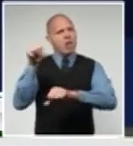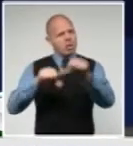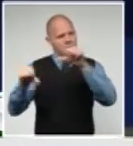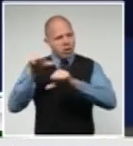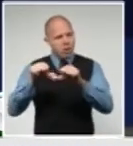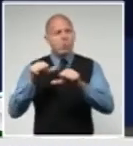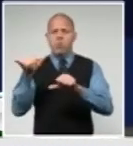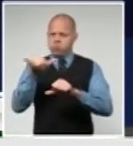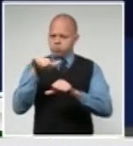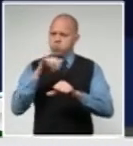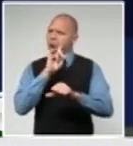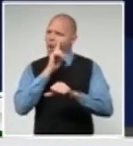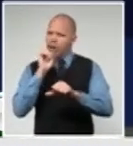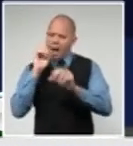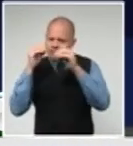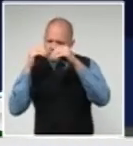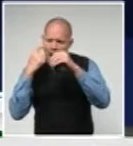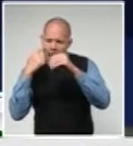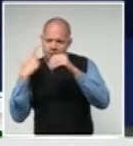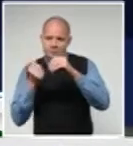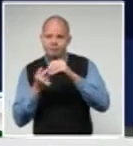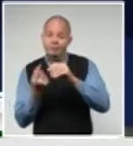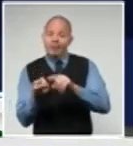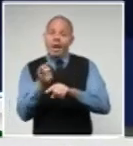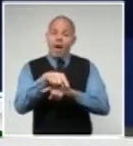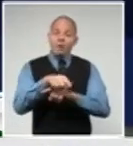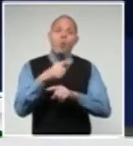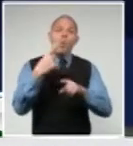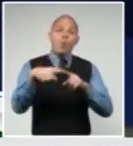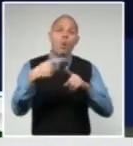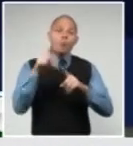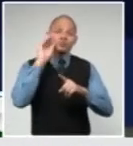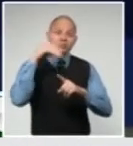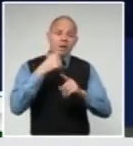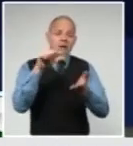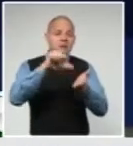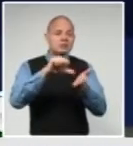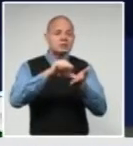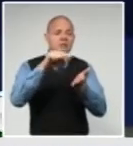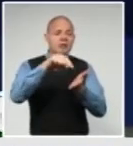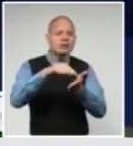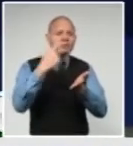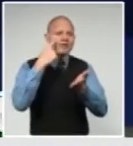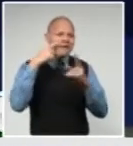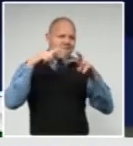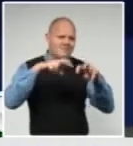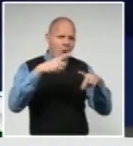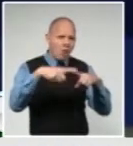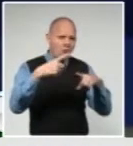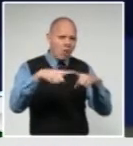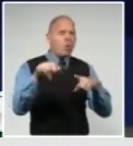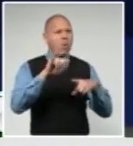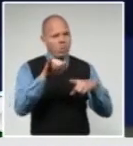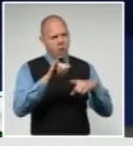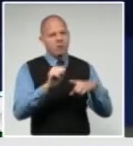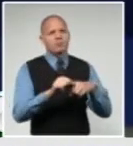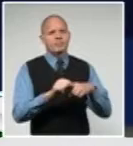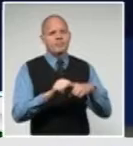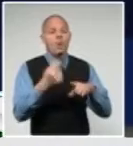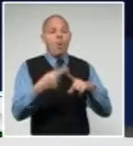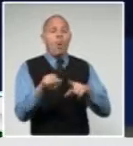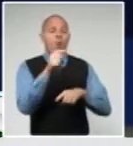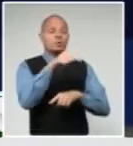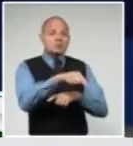109 in the Center for Molecular Immunology, and 89 in the Genetic Engineering and Biotechnology